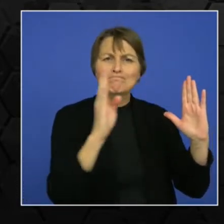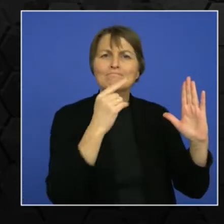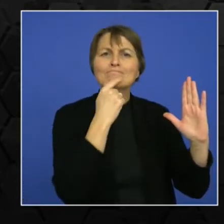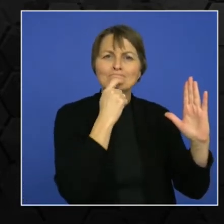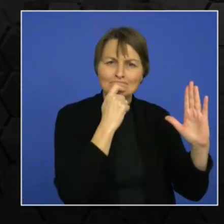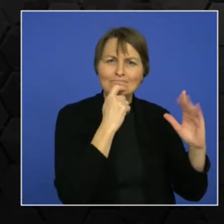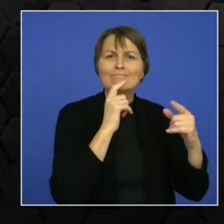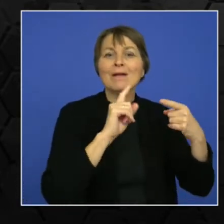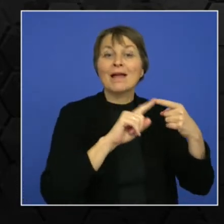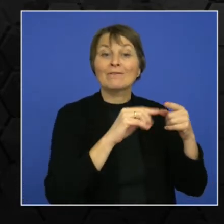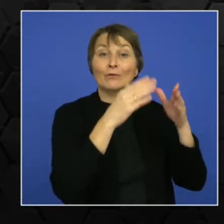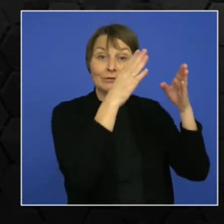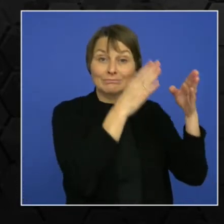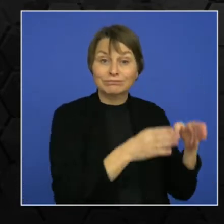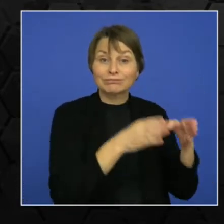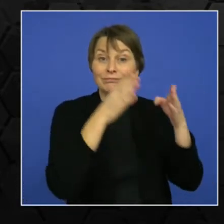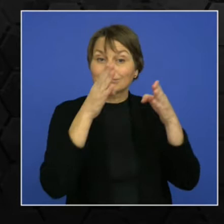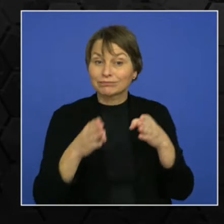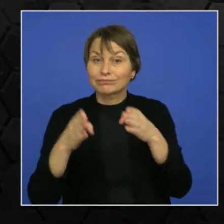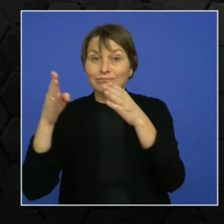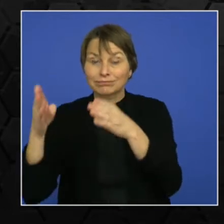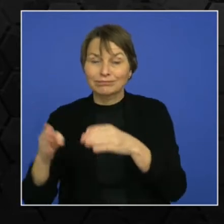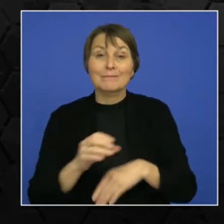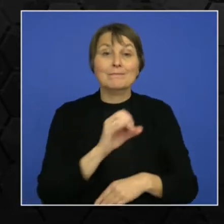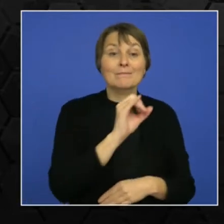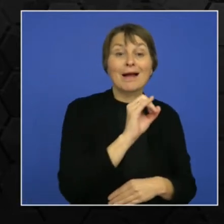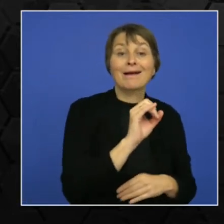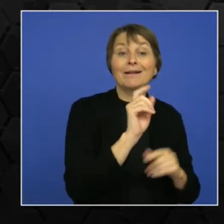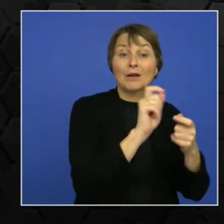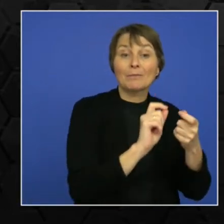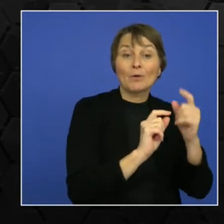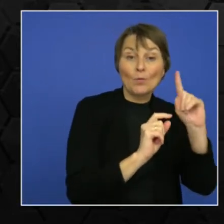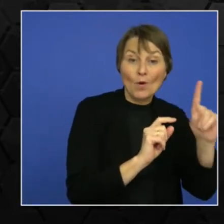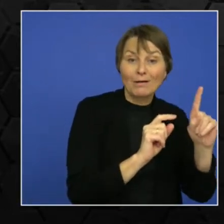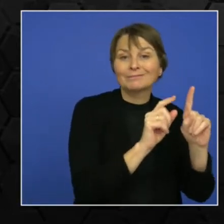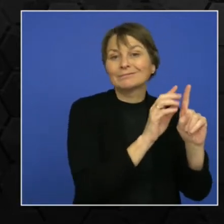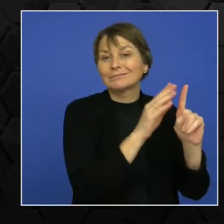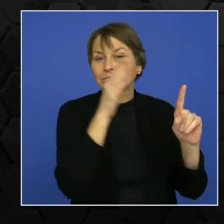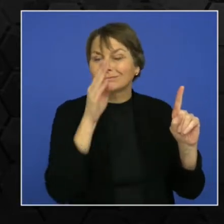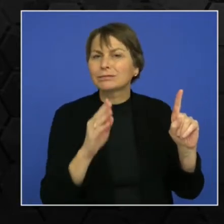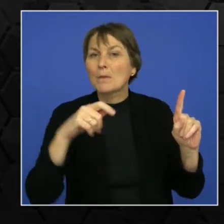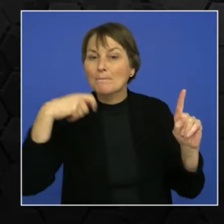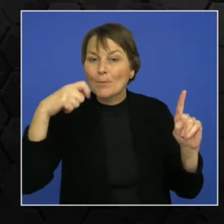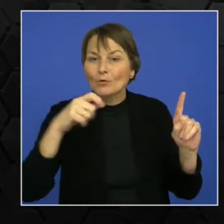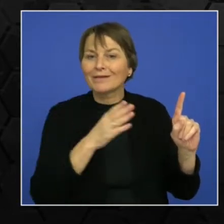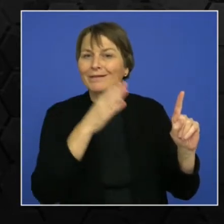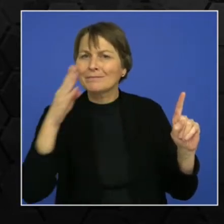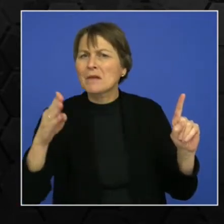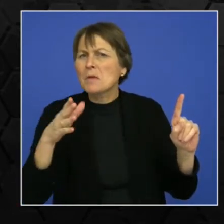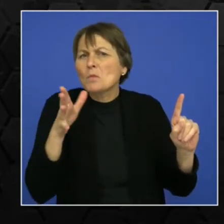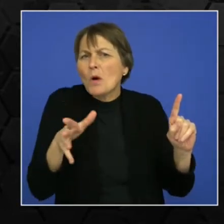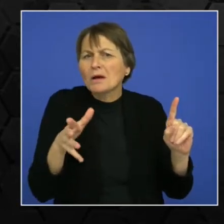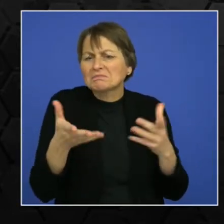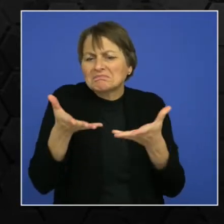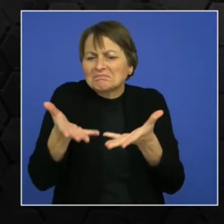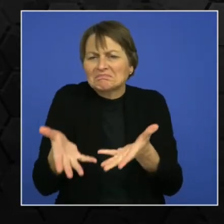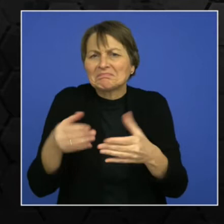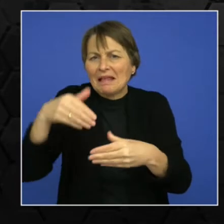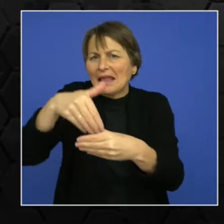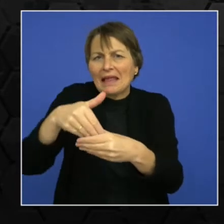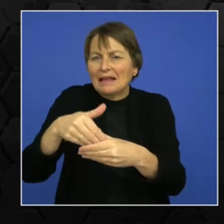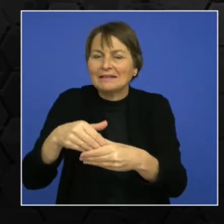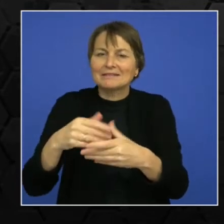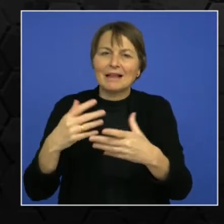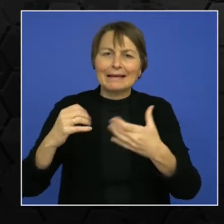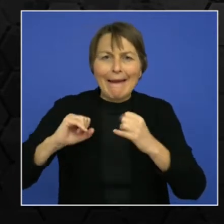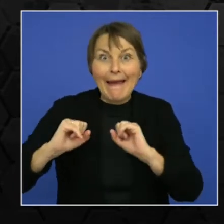also the genre. So like here, for example, like when we want the like date, which is for like the first movie,